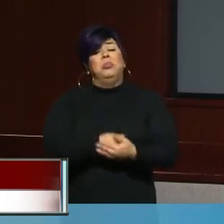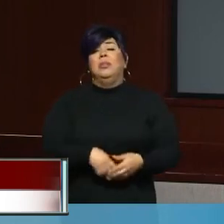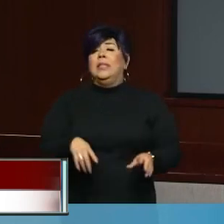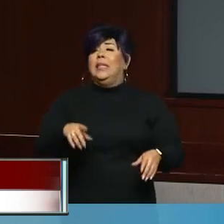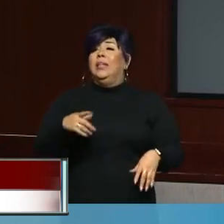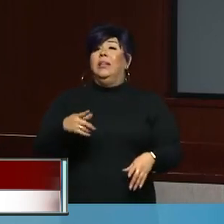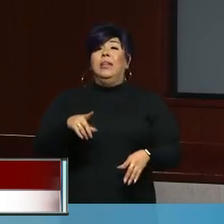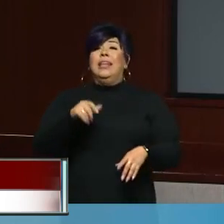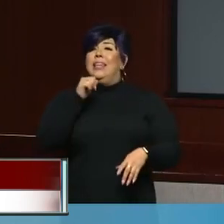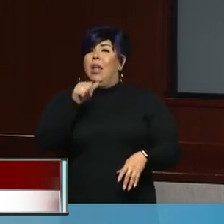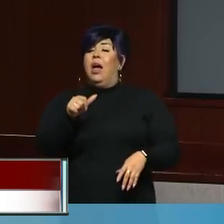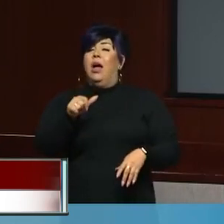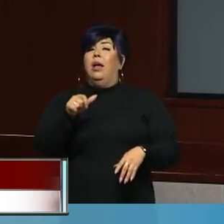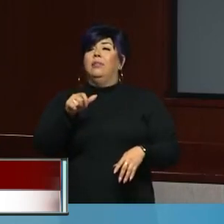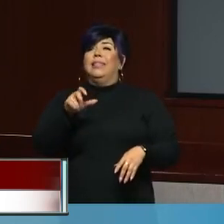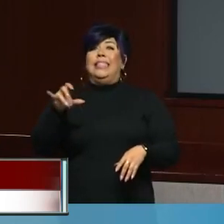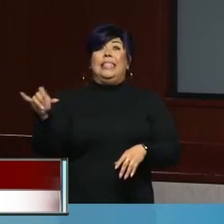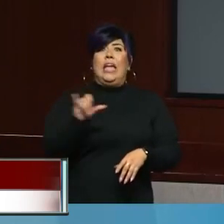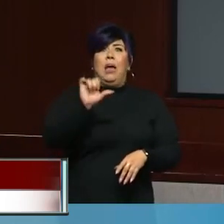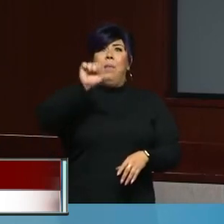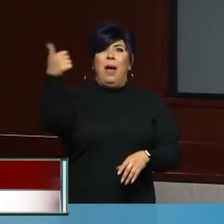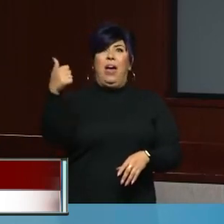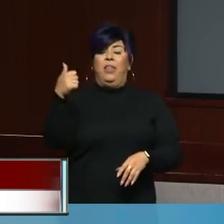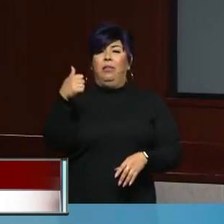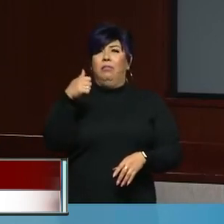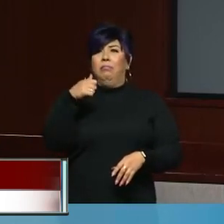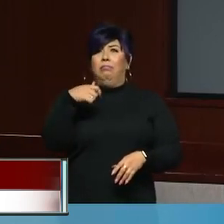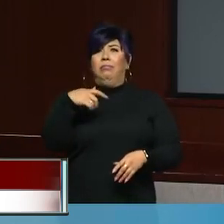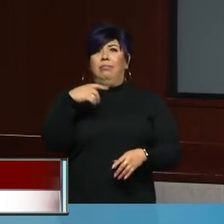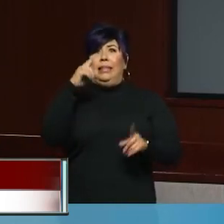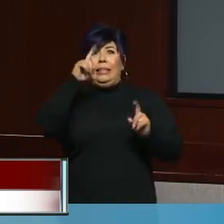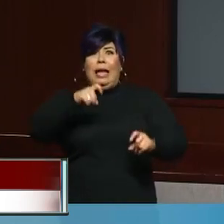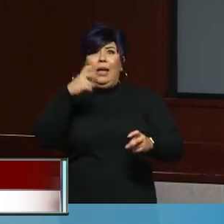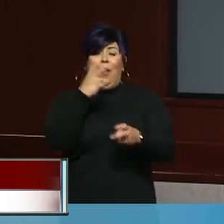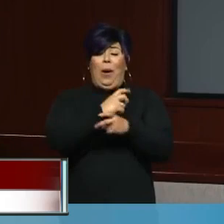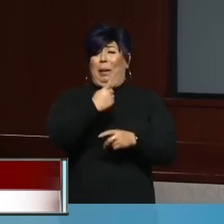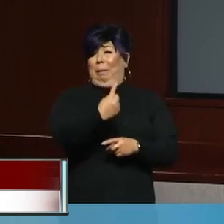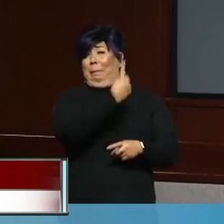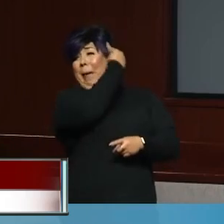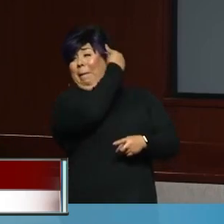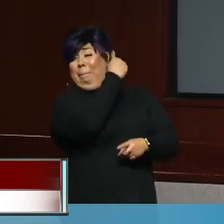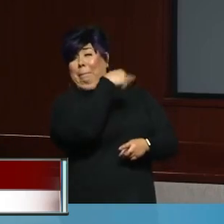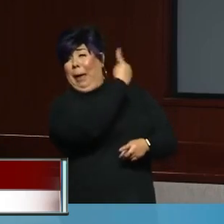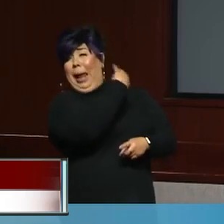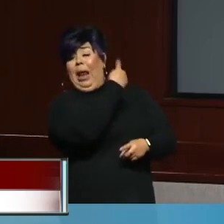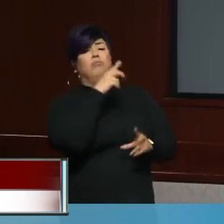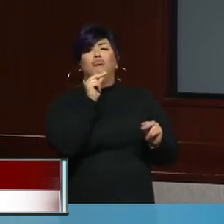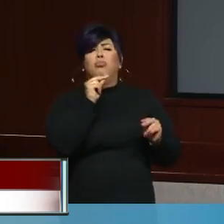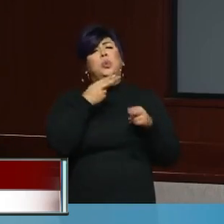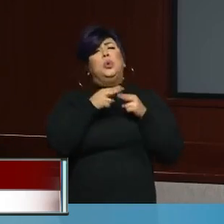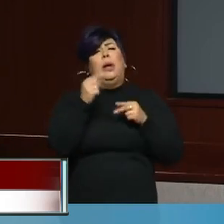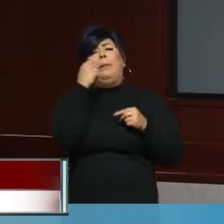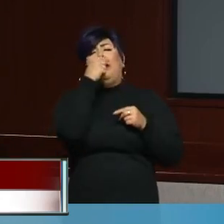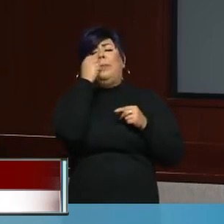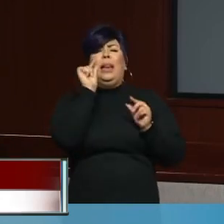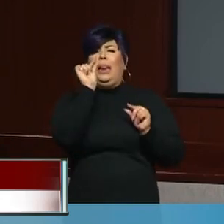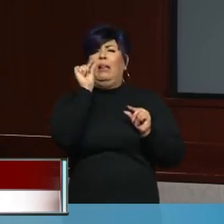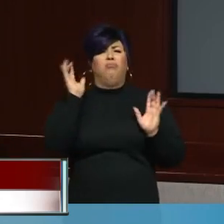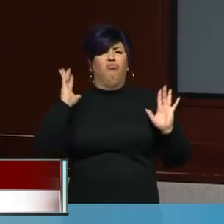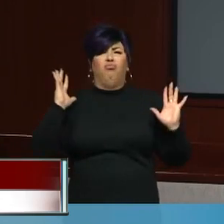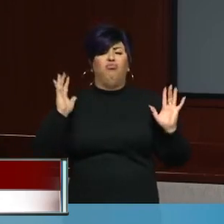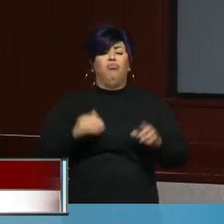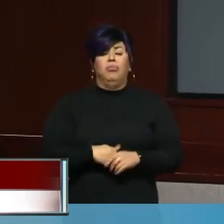not the test that goes all the way up your sinus cavity. It is just the mid-range test, so it's very easy to do. We